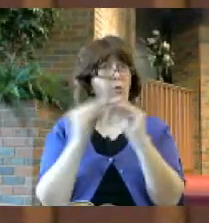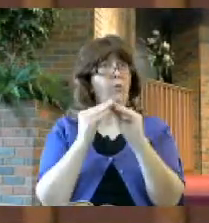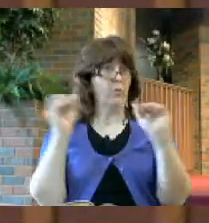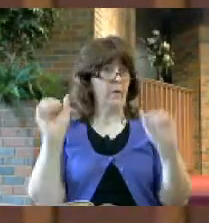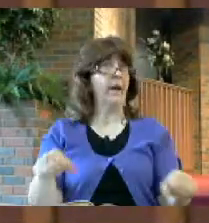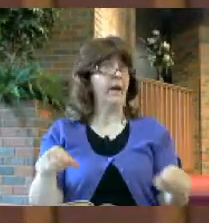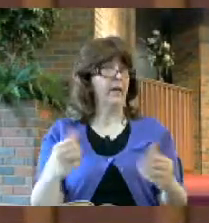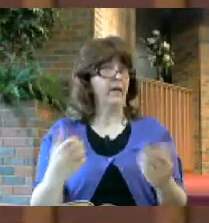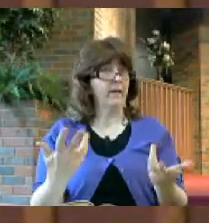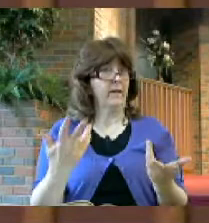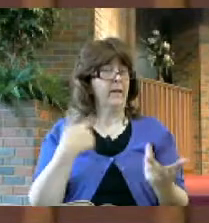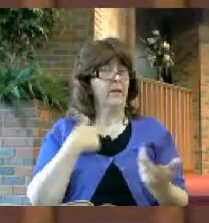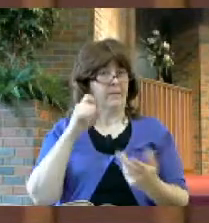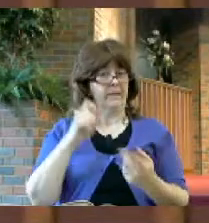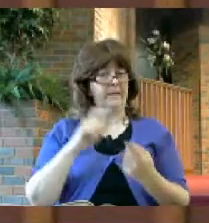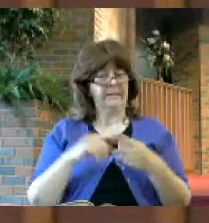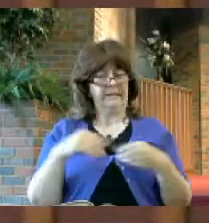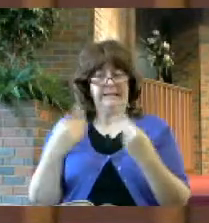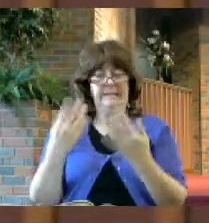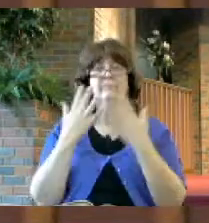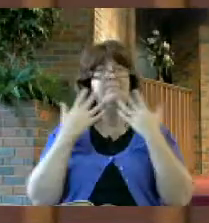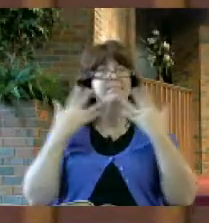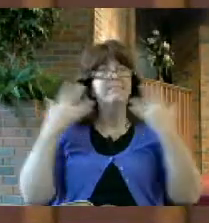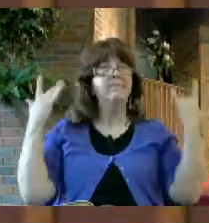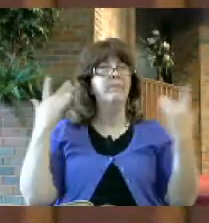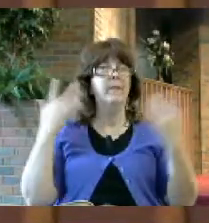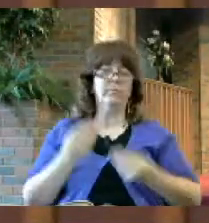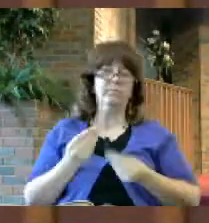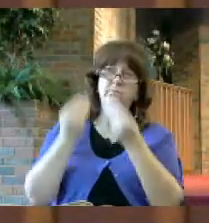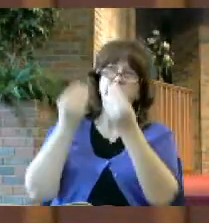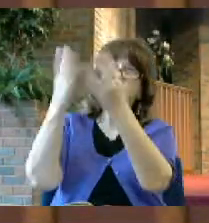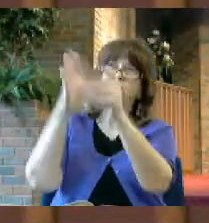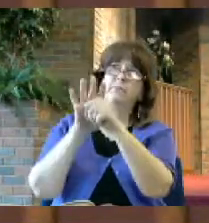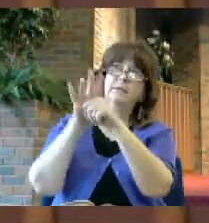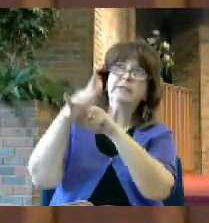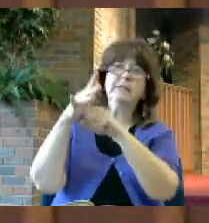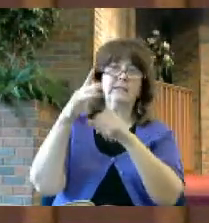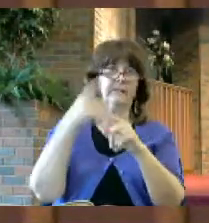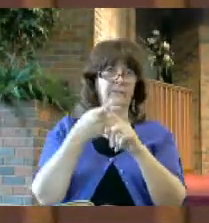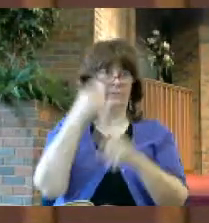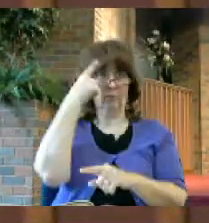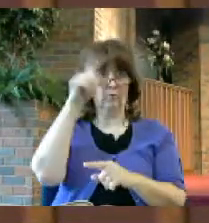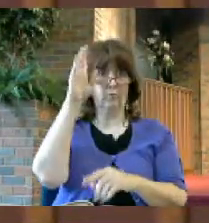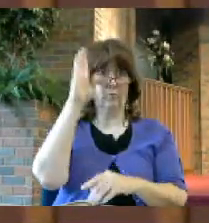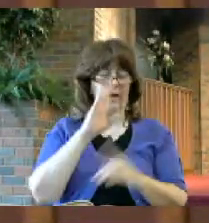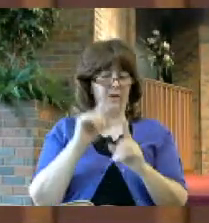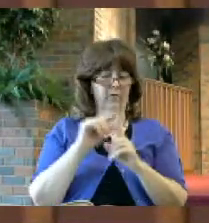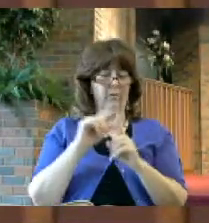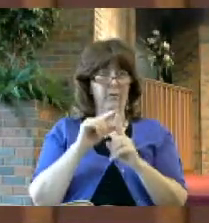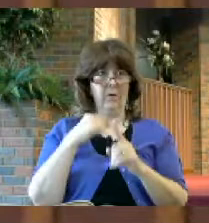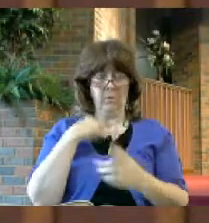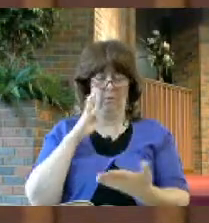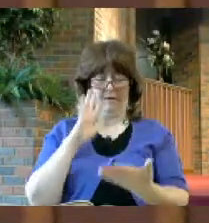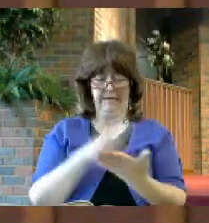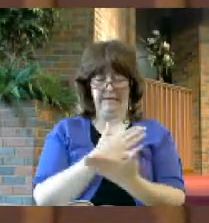back cheerfully and liberally to God's work. And we'll do that in just a moment after this first verse.